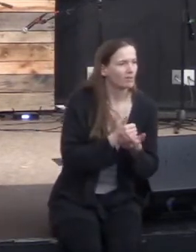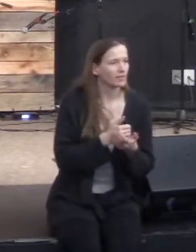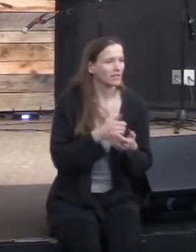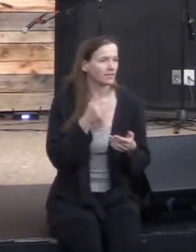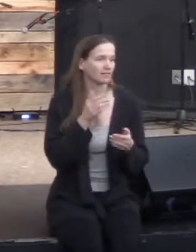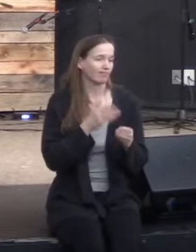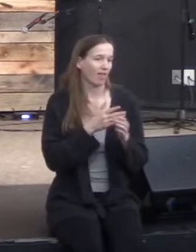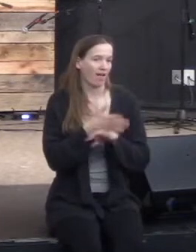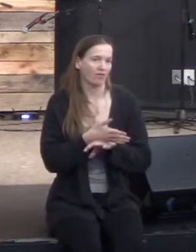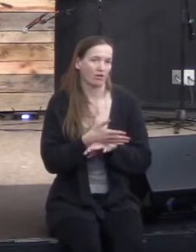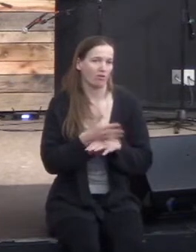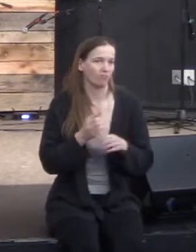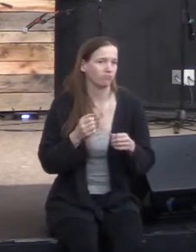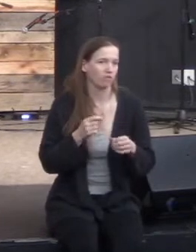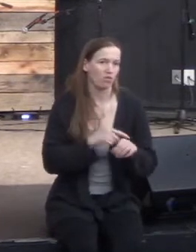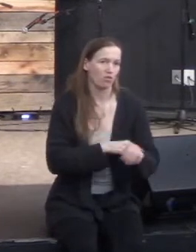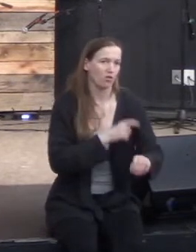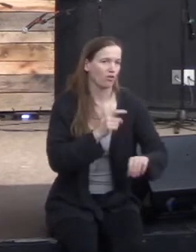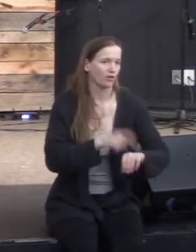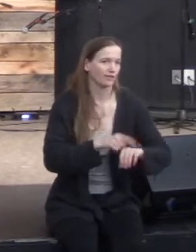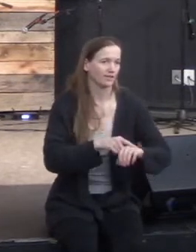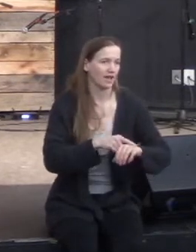No? Oh, okay.